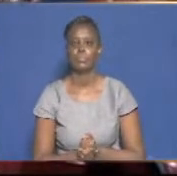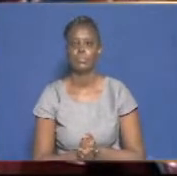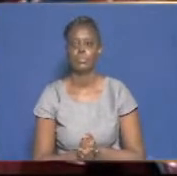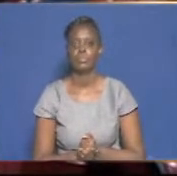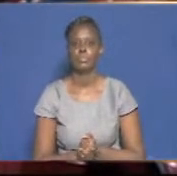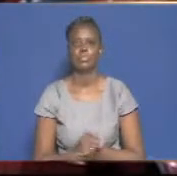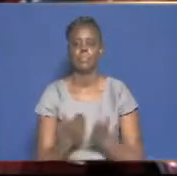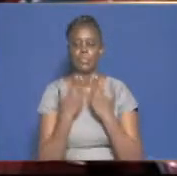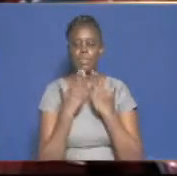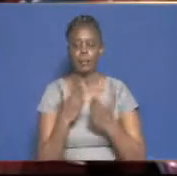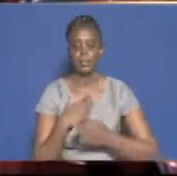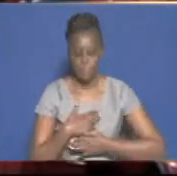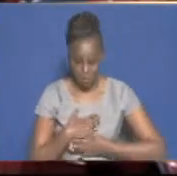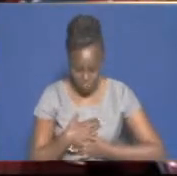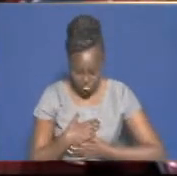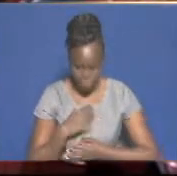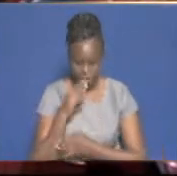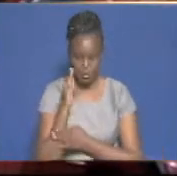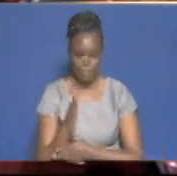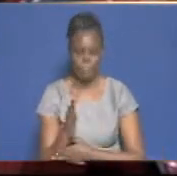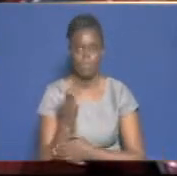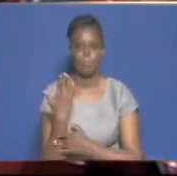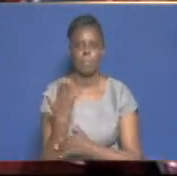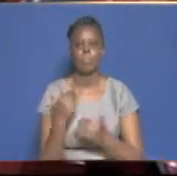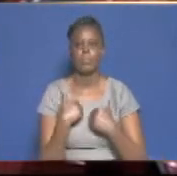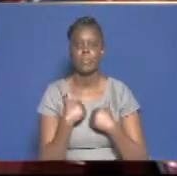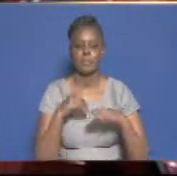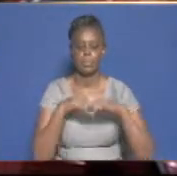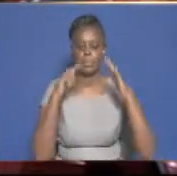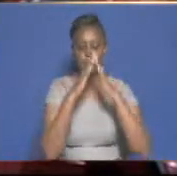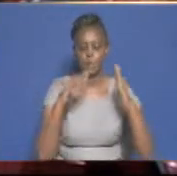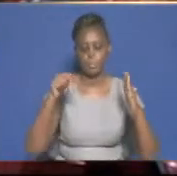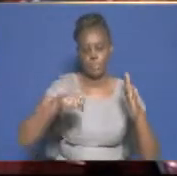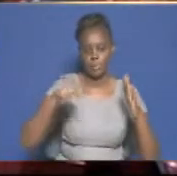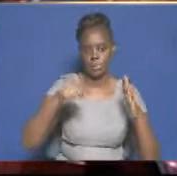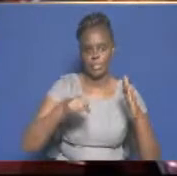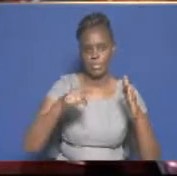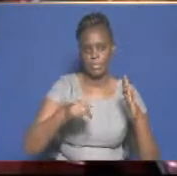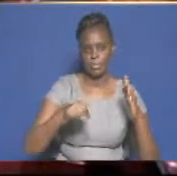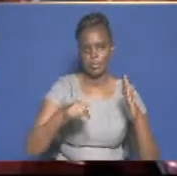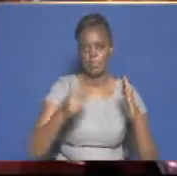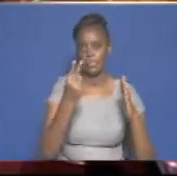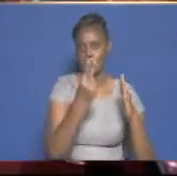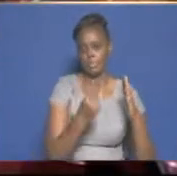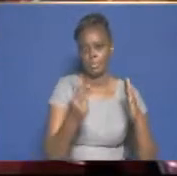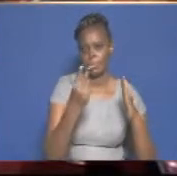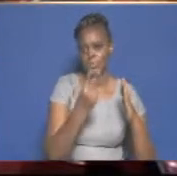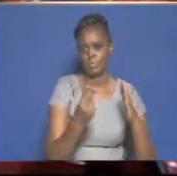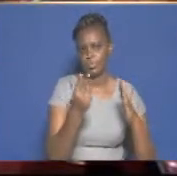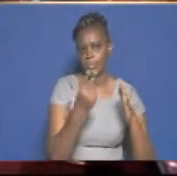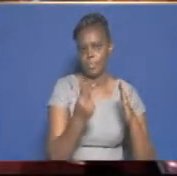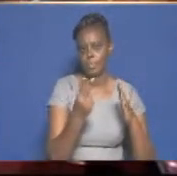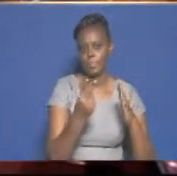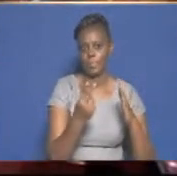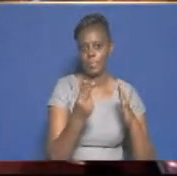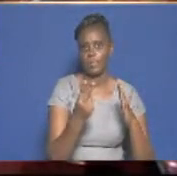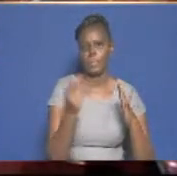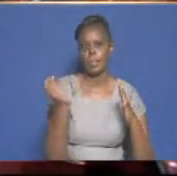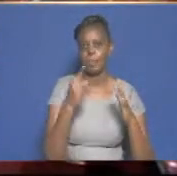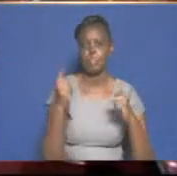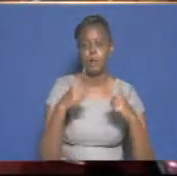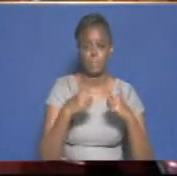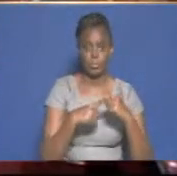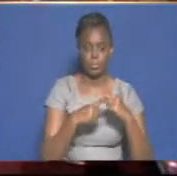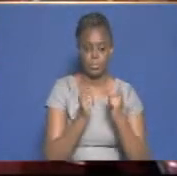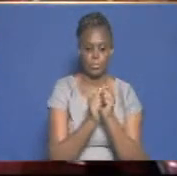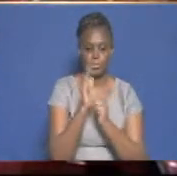Thank you, Honorable Speaker. I beg to lay the following papers on the table of the House today, Tuesday, June 15th in the